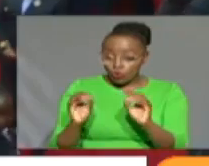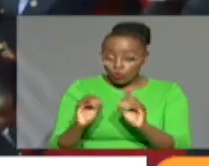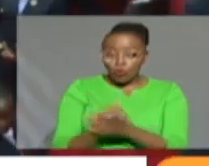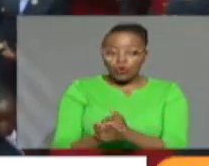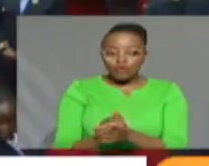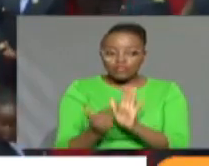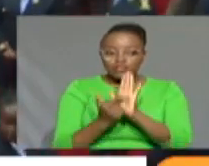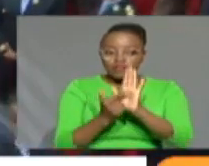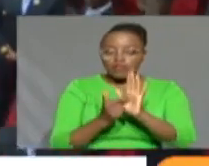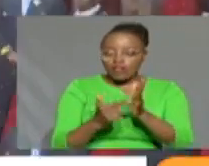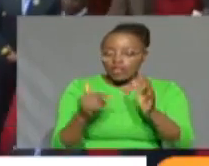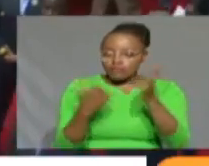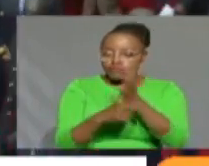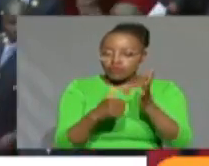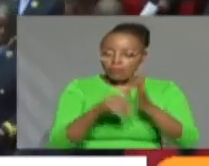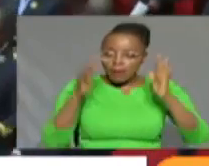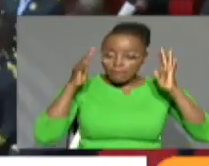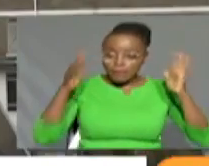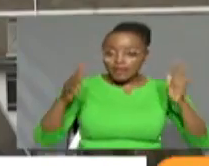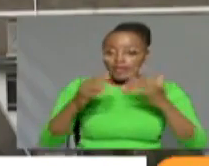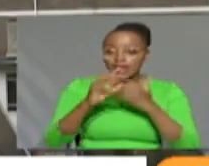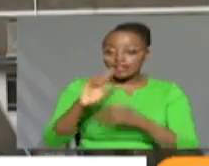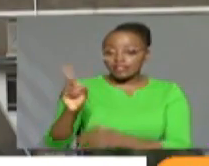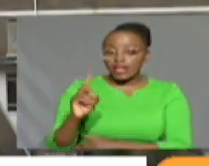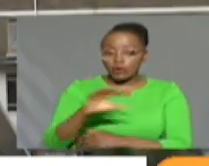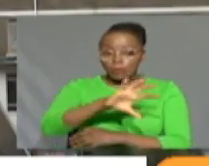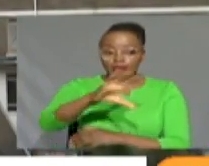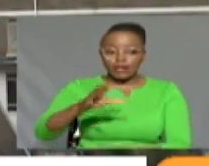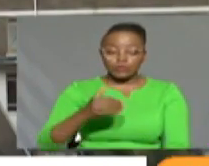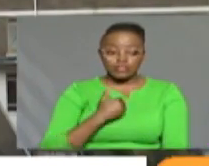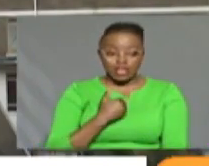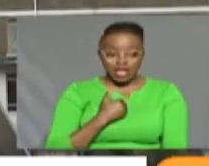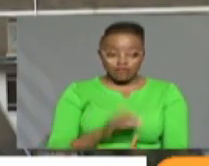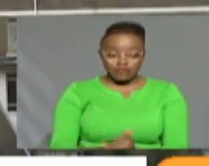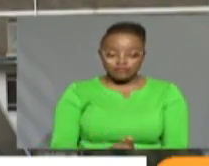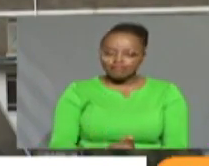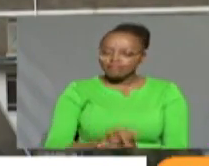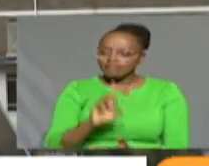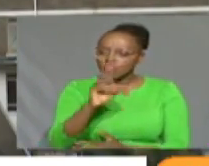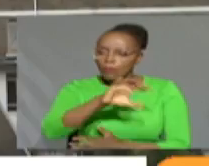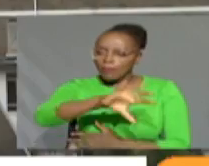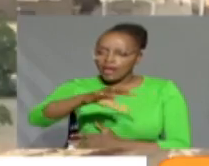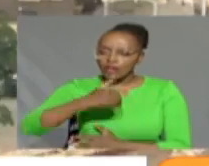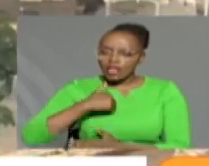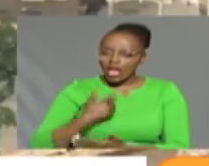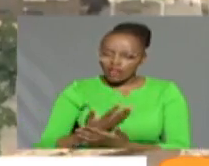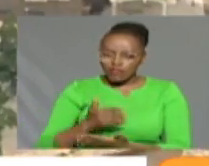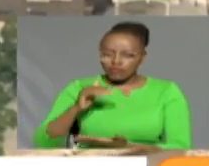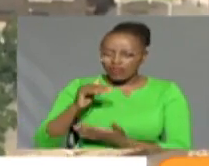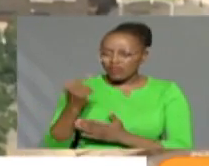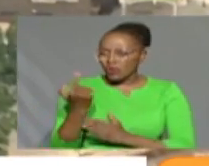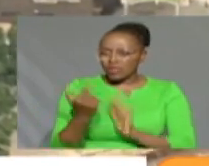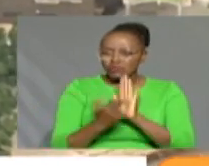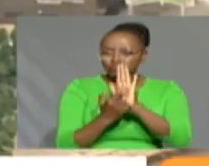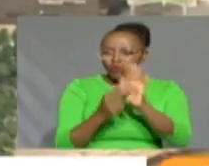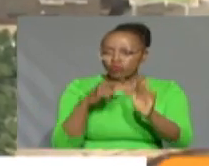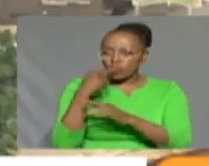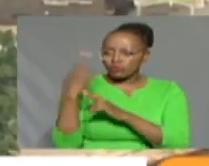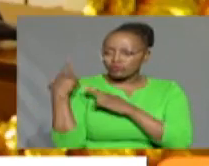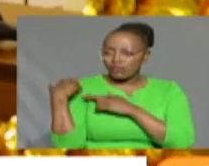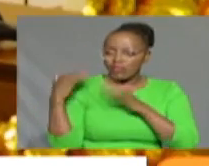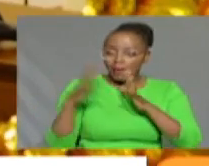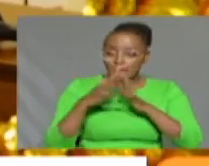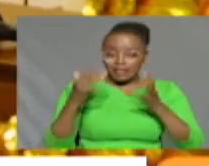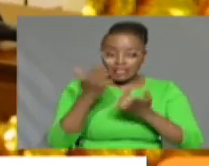of the bigger problems Nairobi County faces. Yeah. Nairobi County has been reduced to a one-man show running the country's